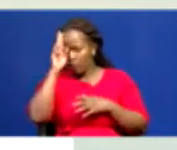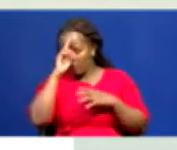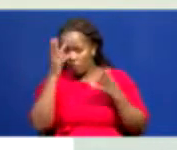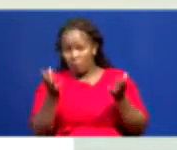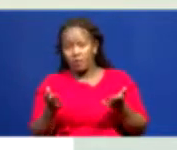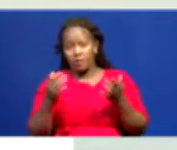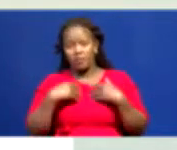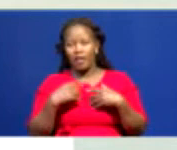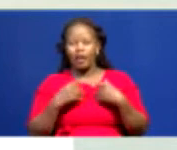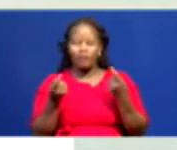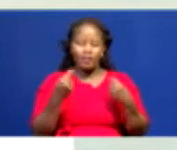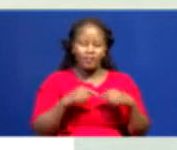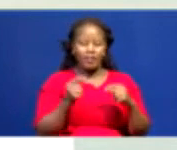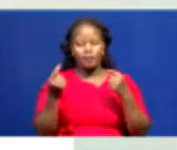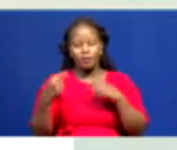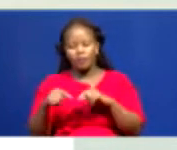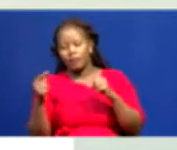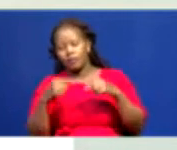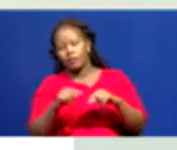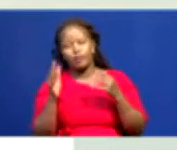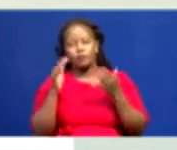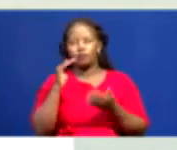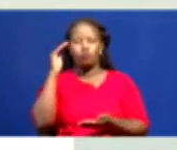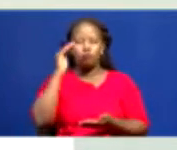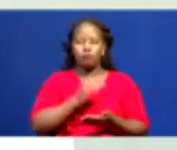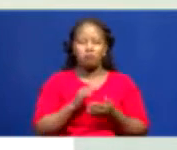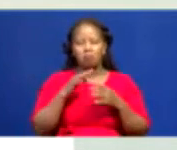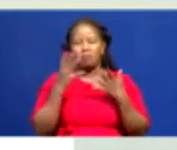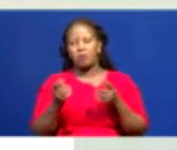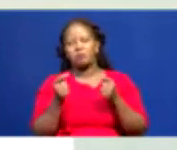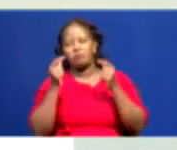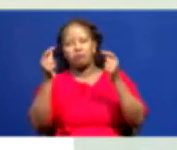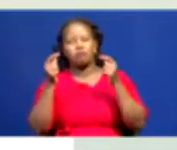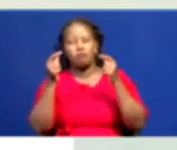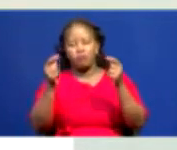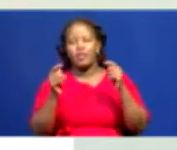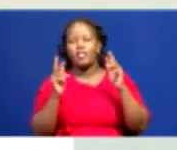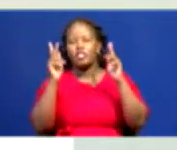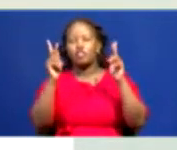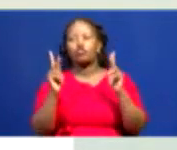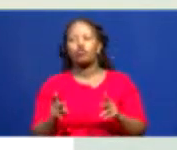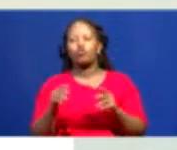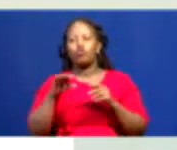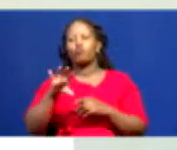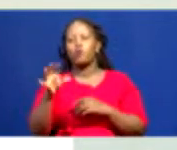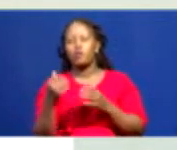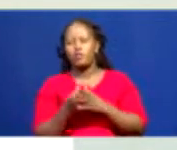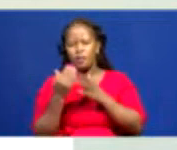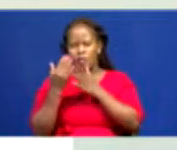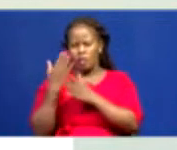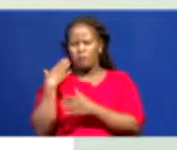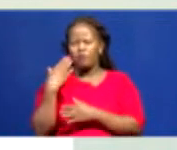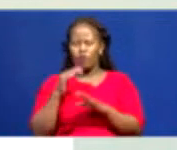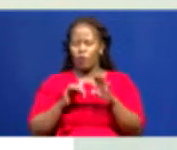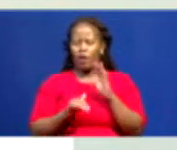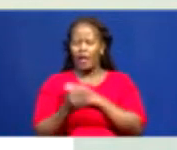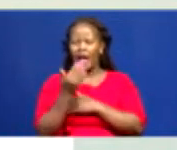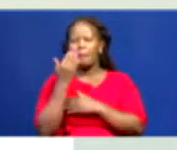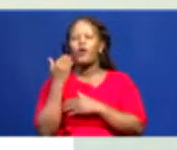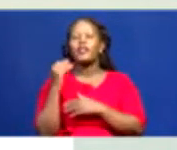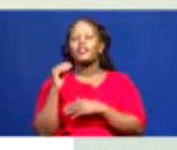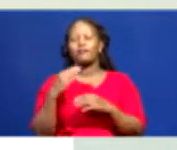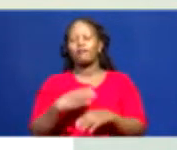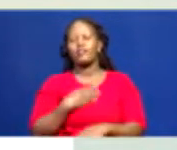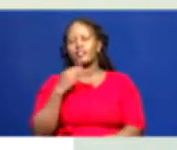done their level best to minimize the effects of demonstrations today in Kisumu County. We were in Kondele very early in the morning, which